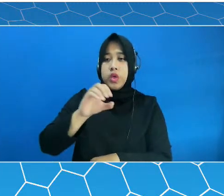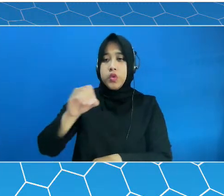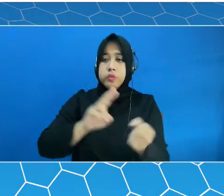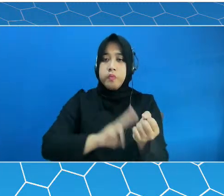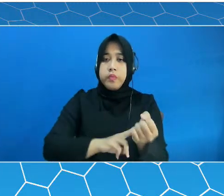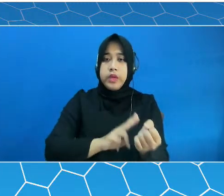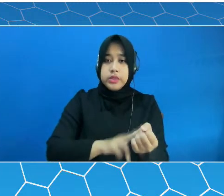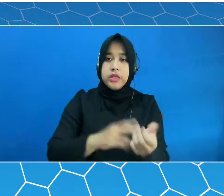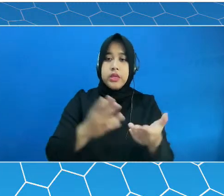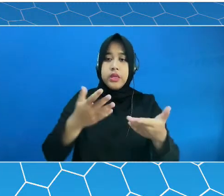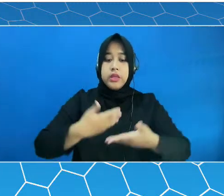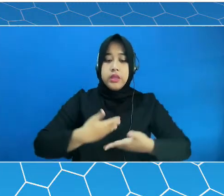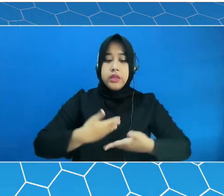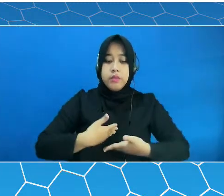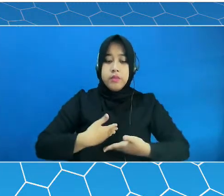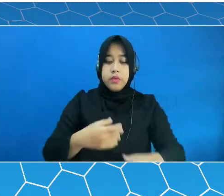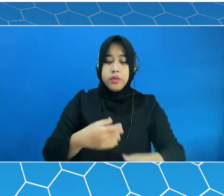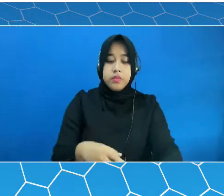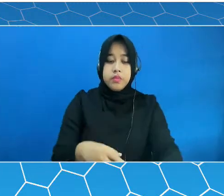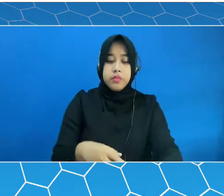please.